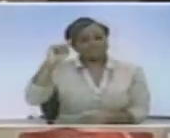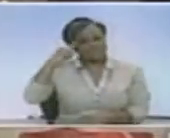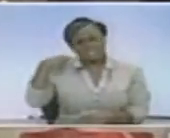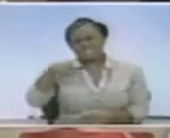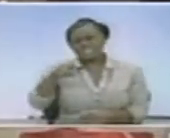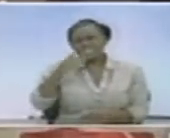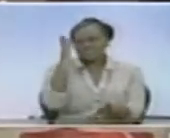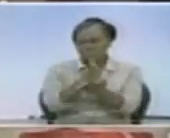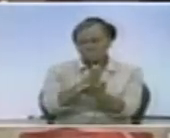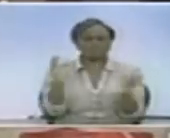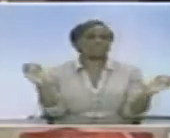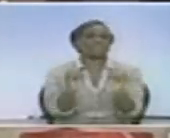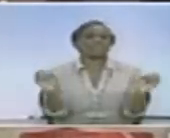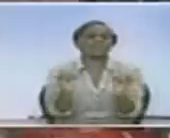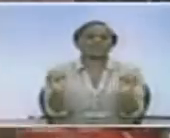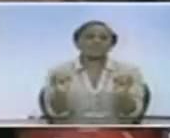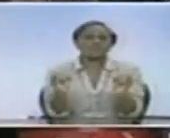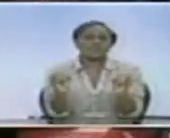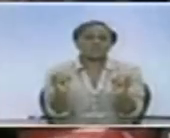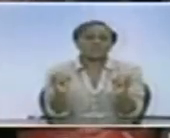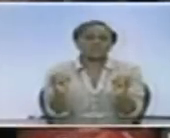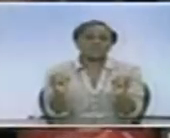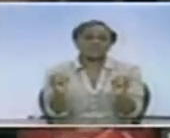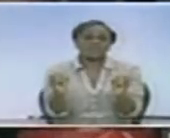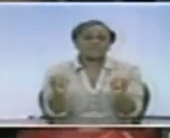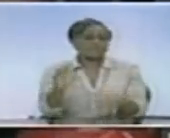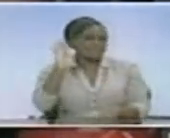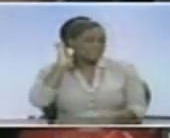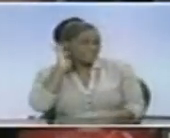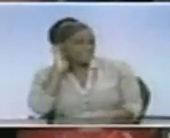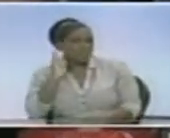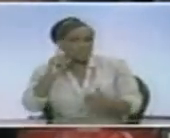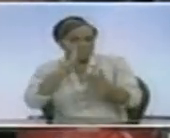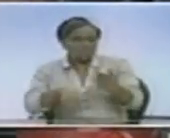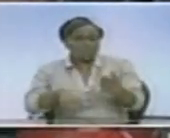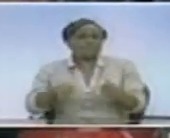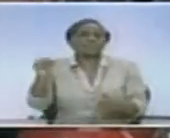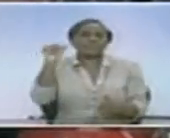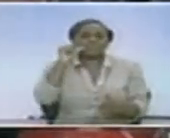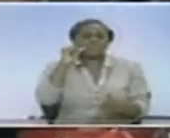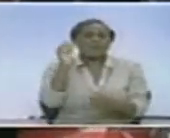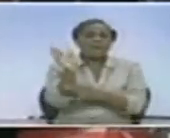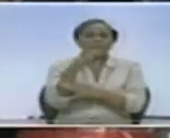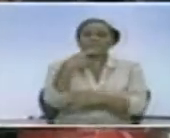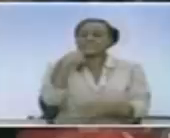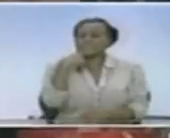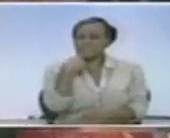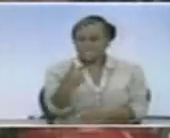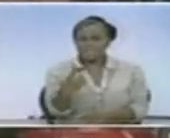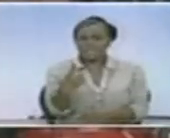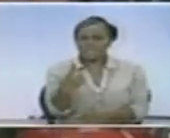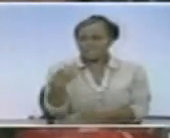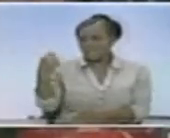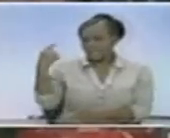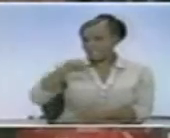isn't. And I mean, listening to what the British High Commissioner was saying on the Queen's Day the other